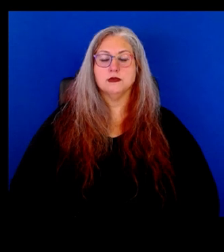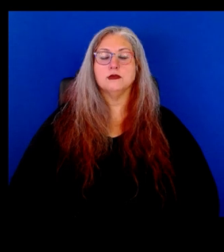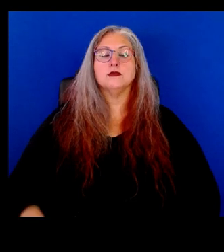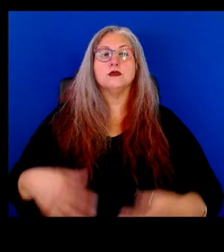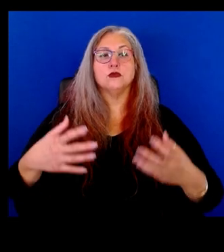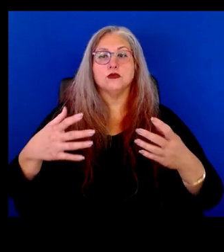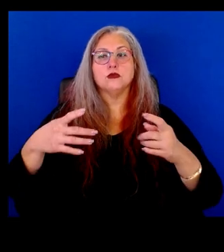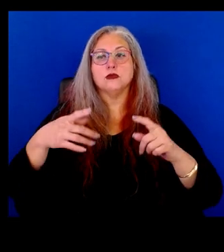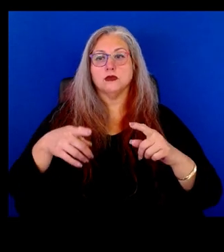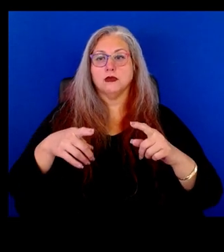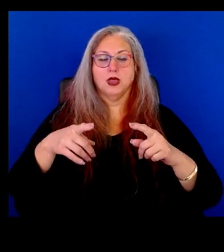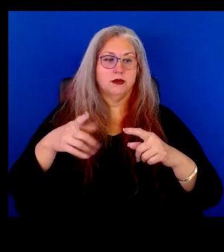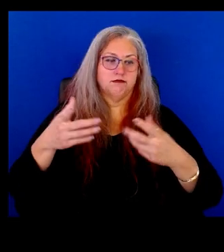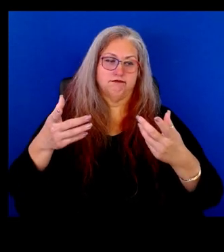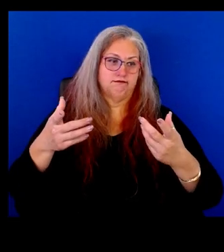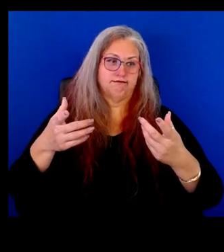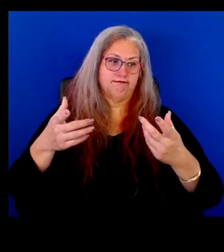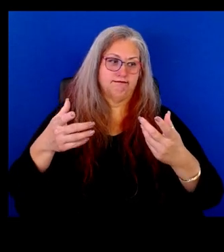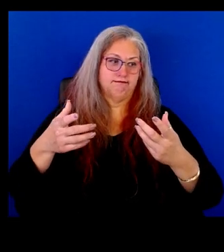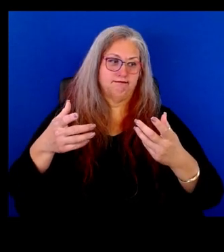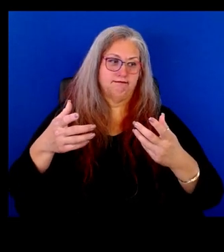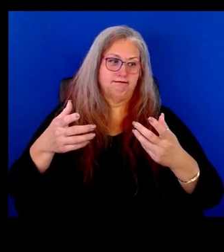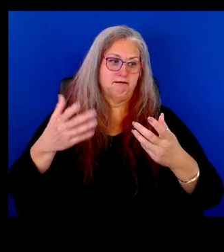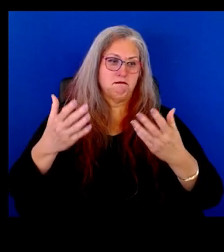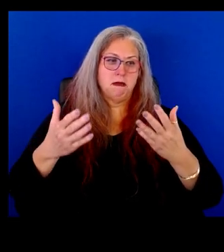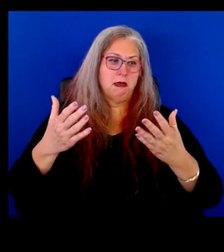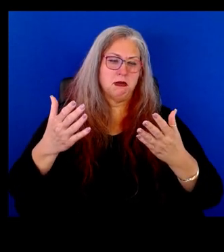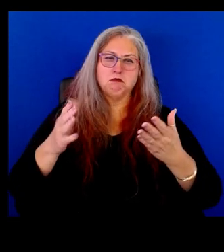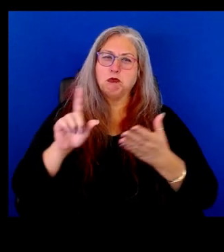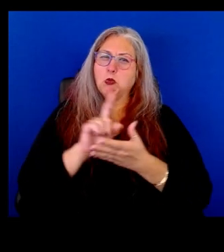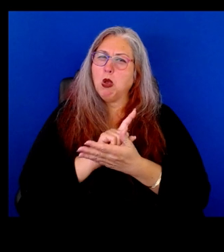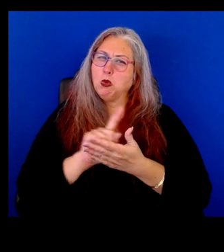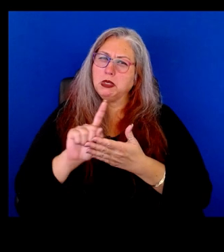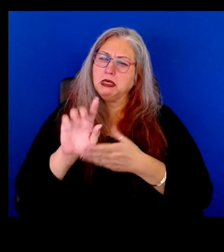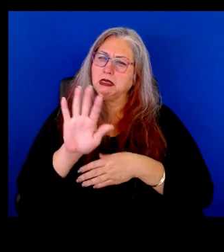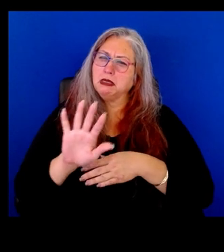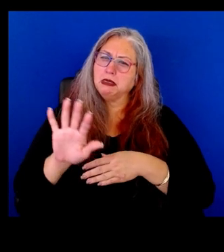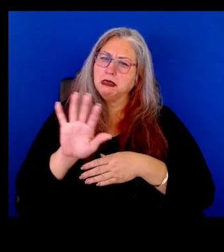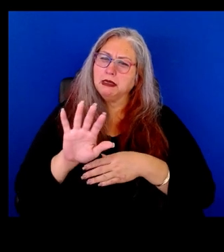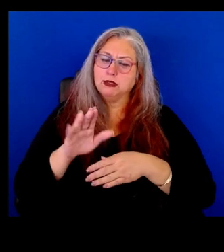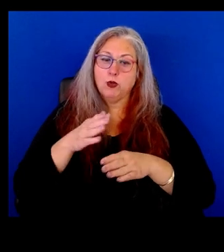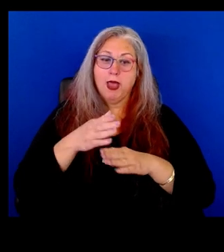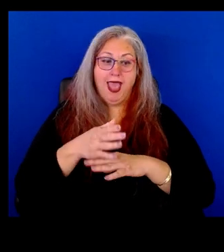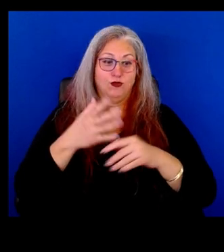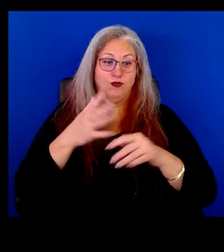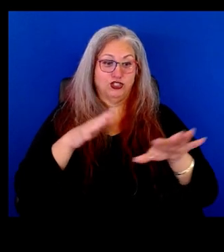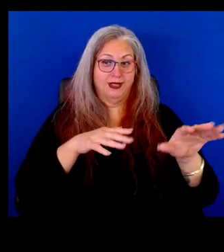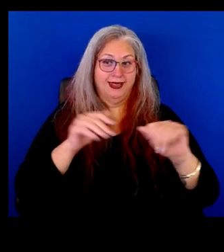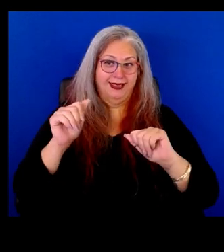So it was only a few, maybe a week or so after